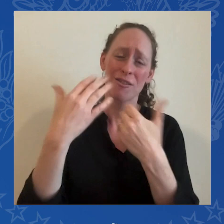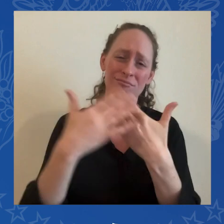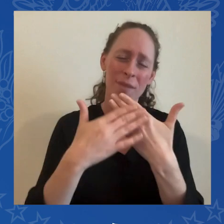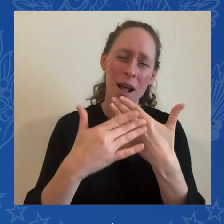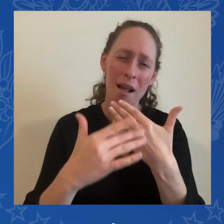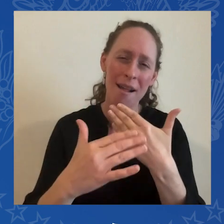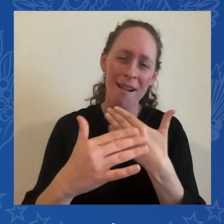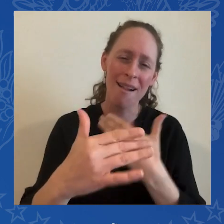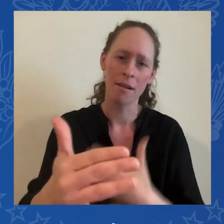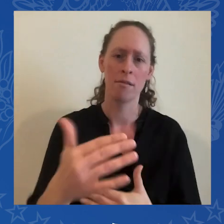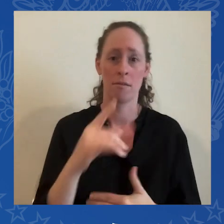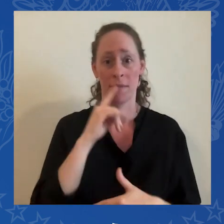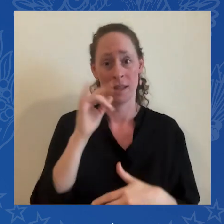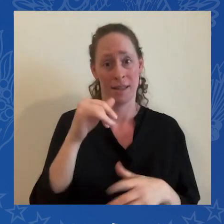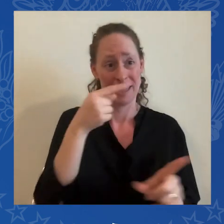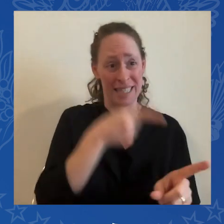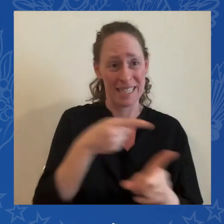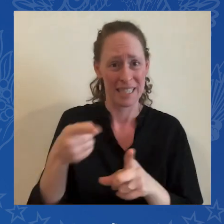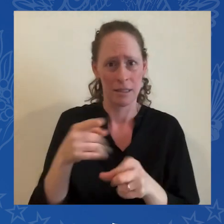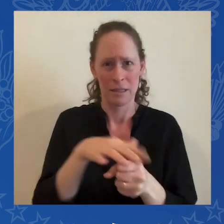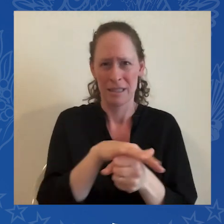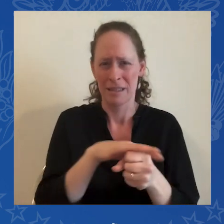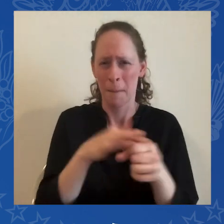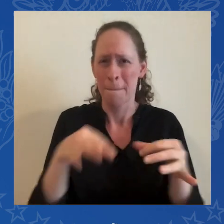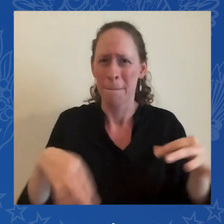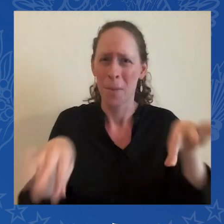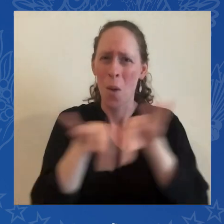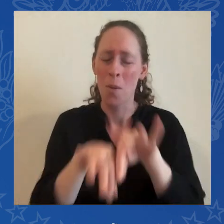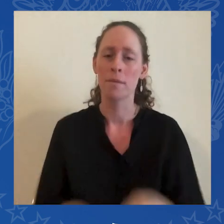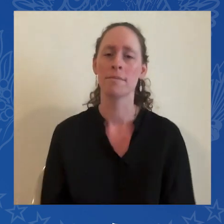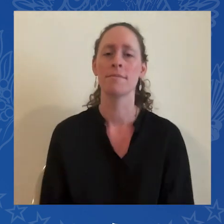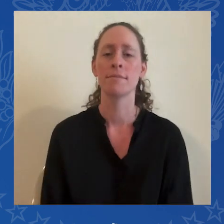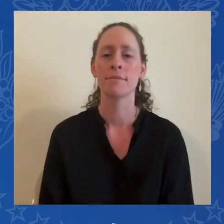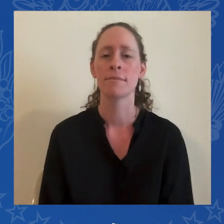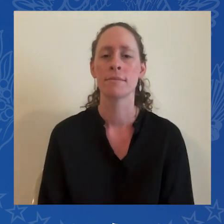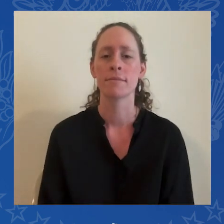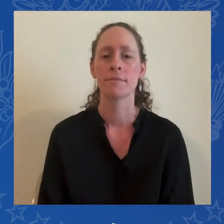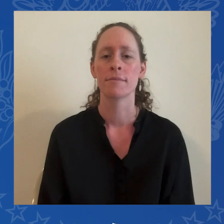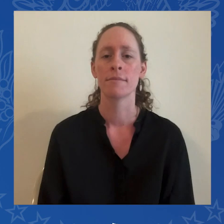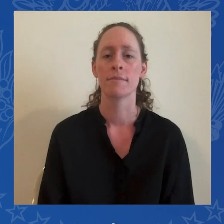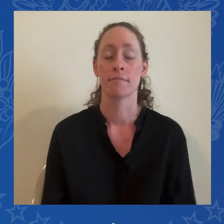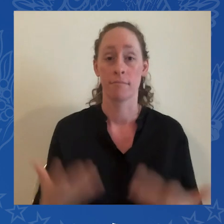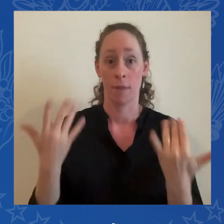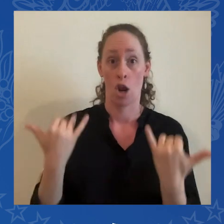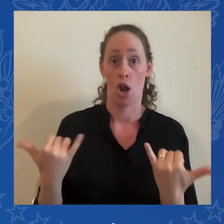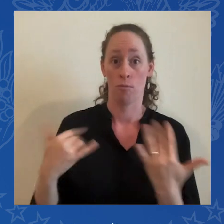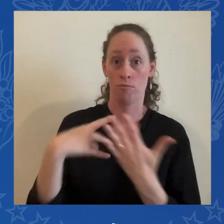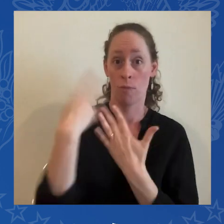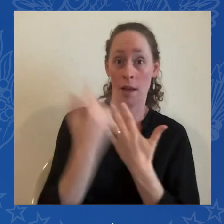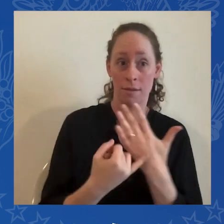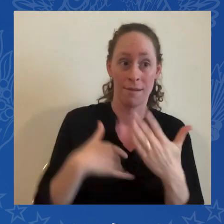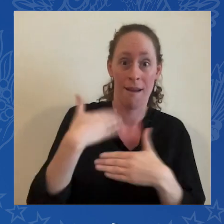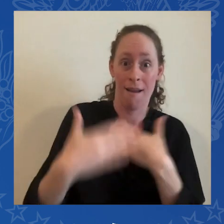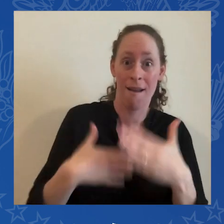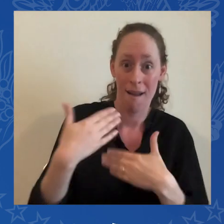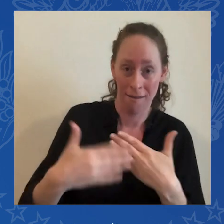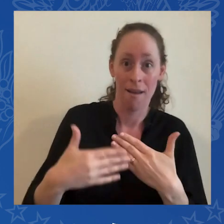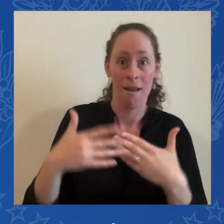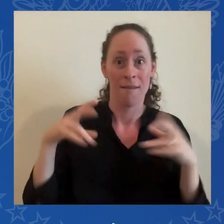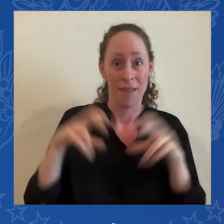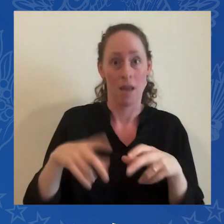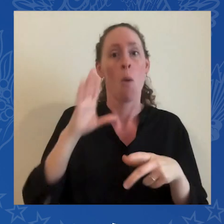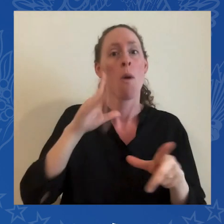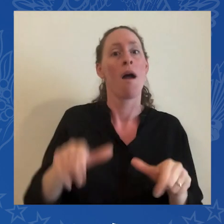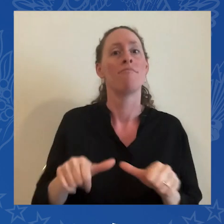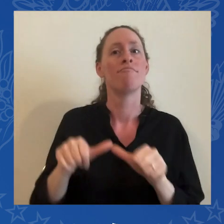all about, investing in near-term solutions that pay long-term dividends. It's not only in Africa.